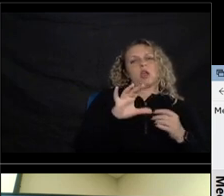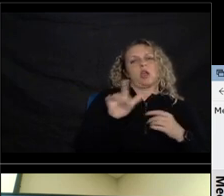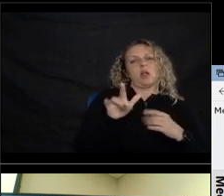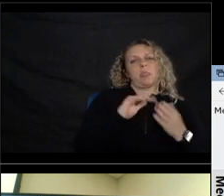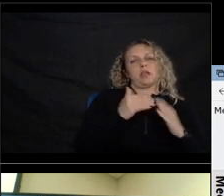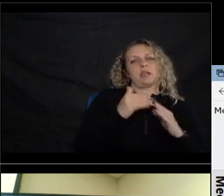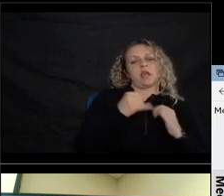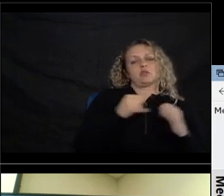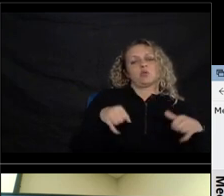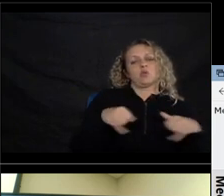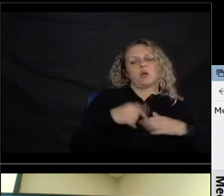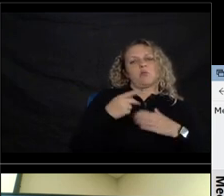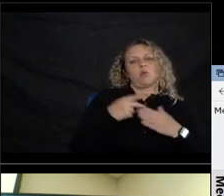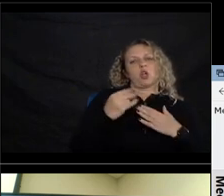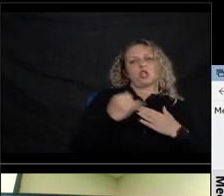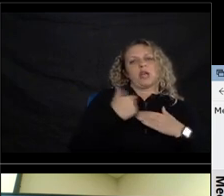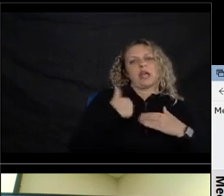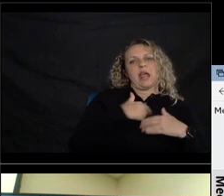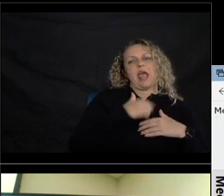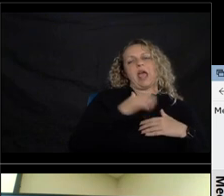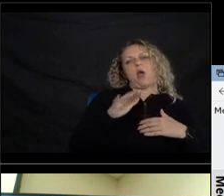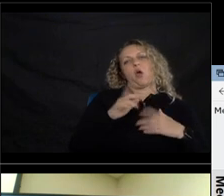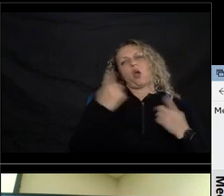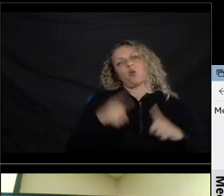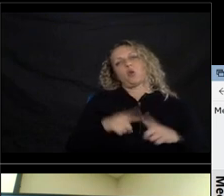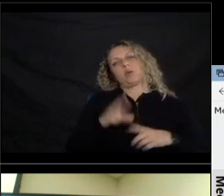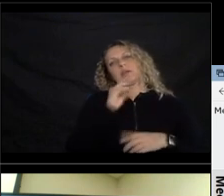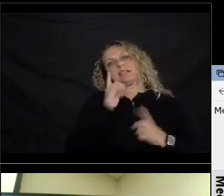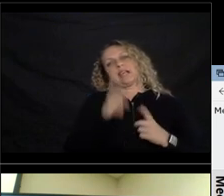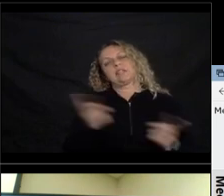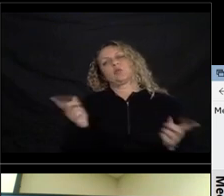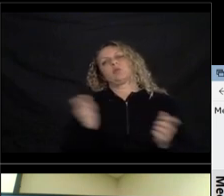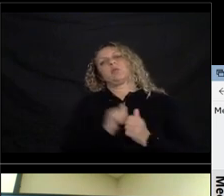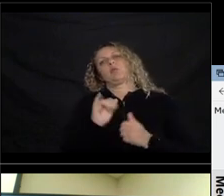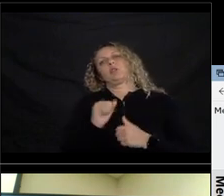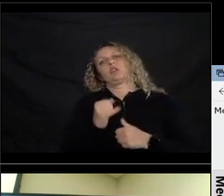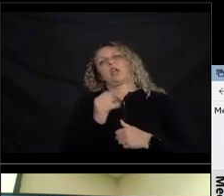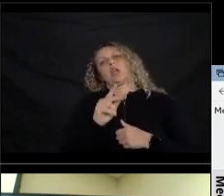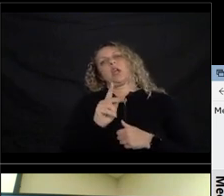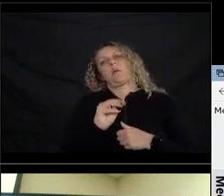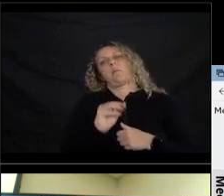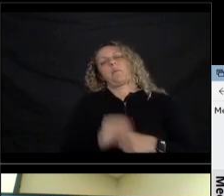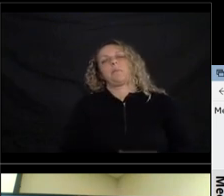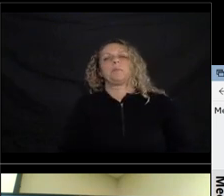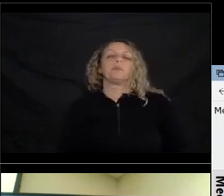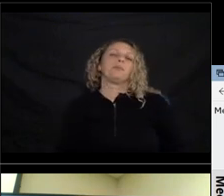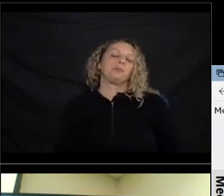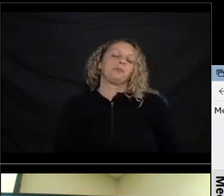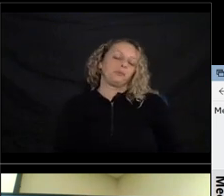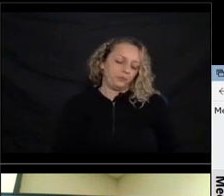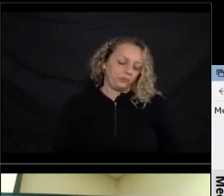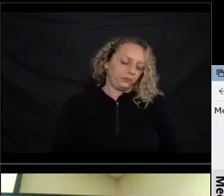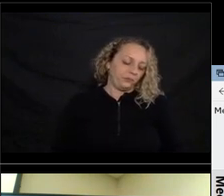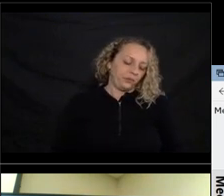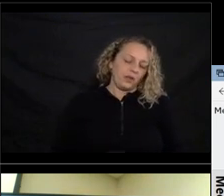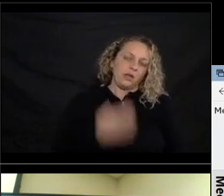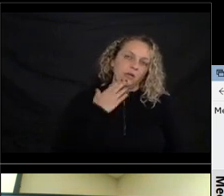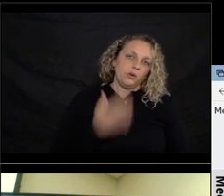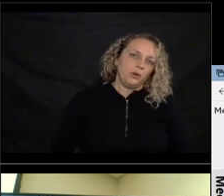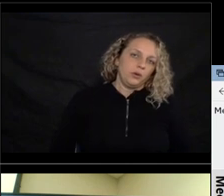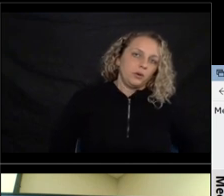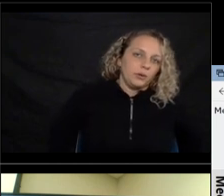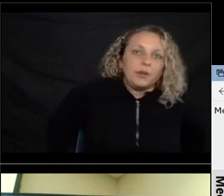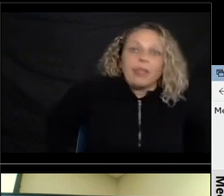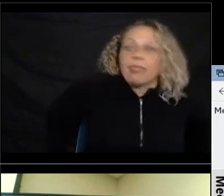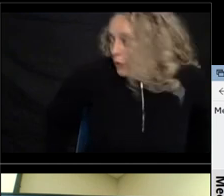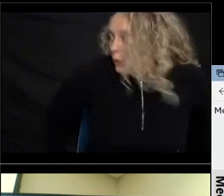Town Square project and our agreements and disagreements with JKM. Okay. Thank you. Thank